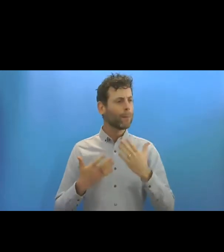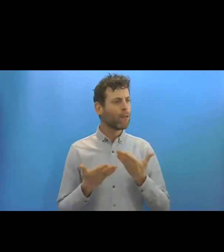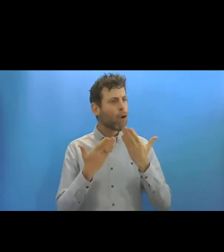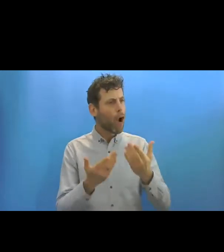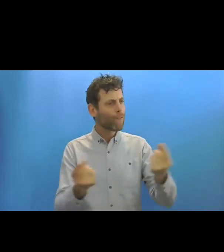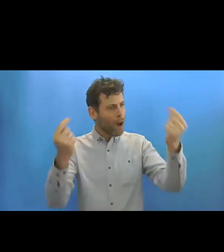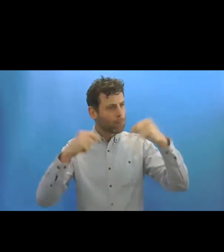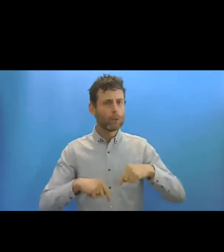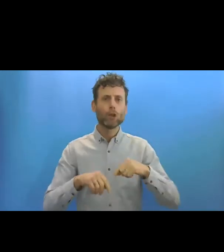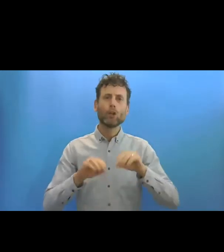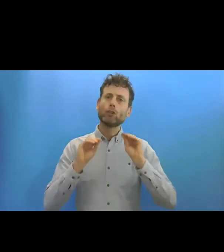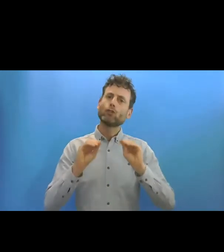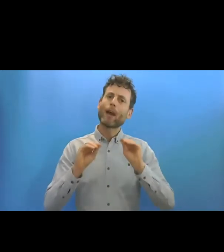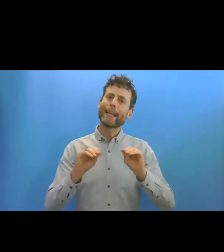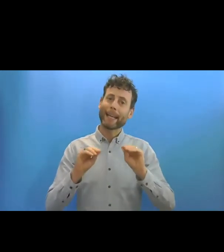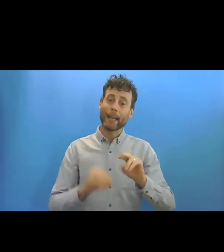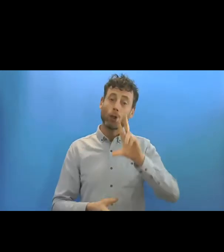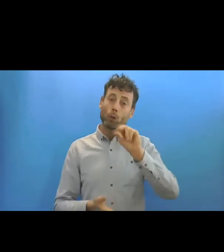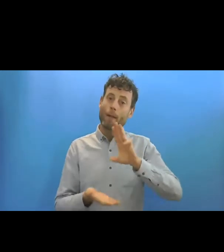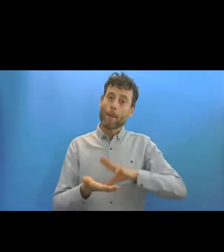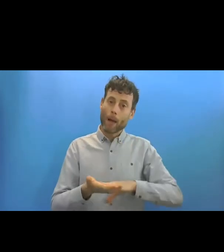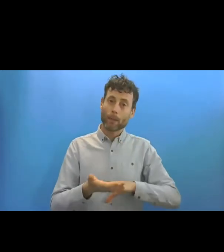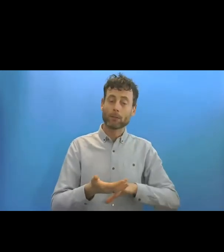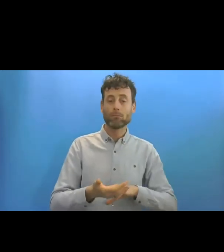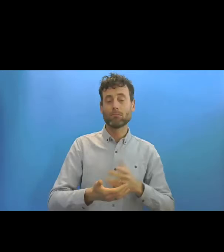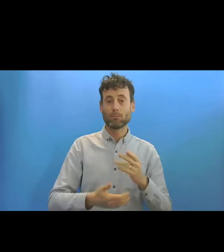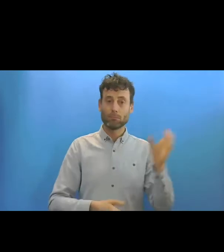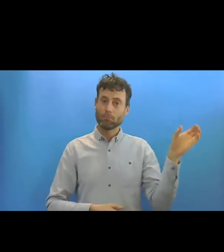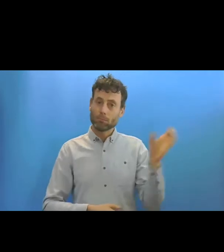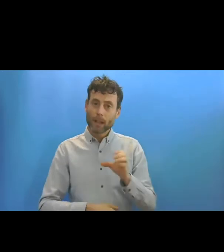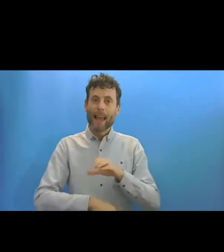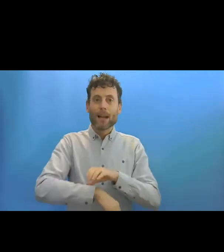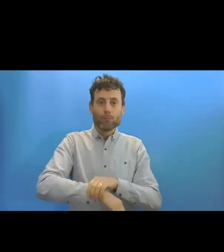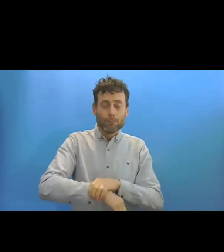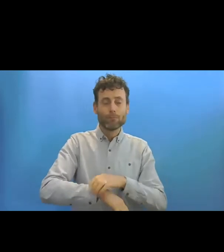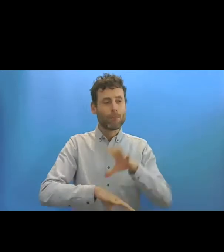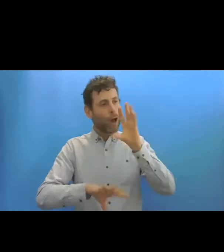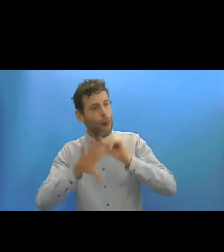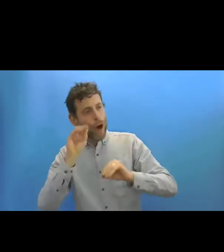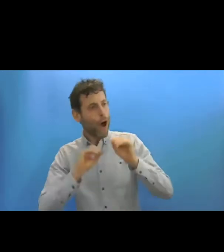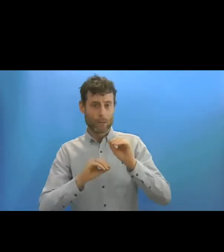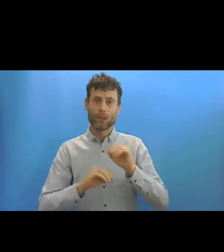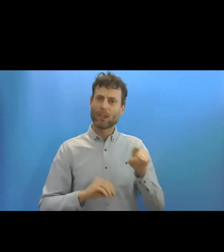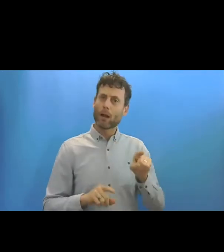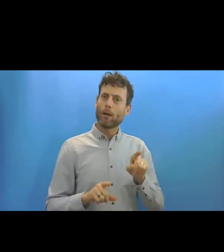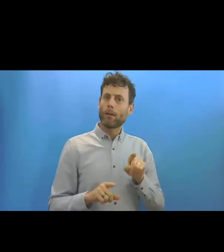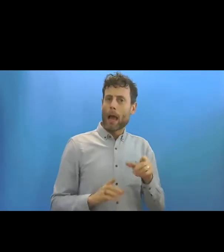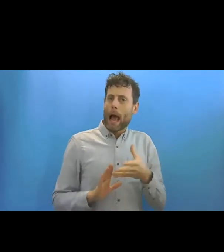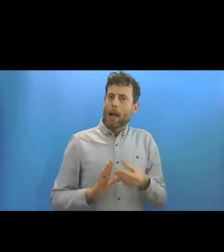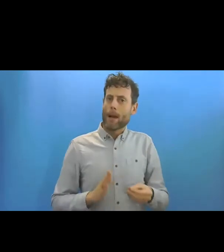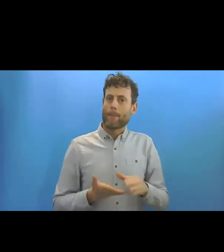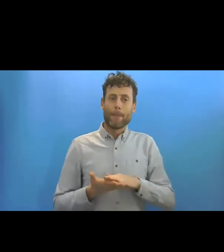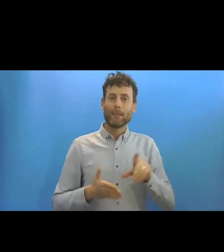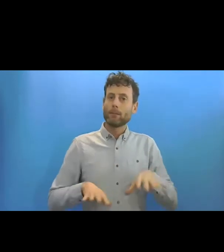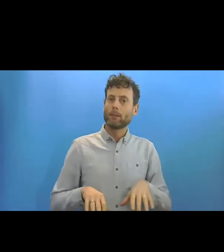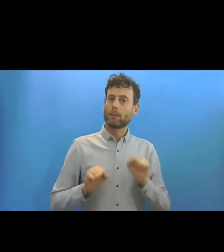12 months paid traineeships to work with disabled people at the start of their careers doesn't necessarily mean younger people.